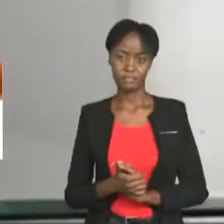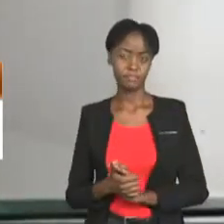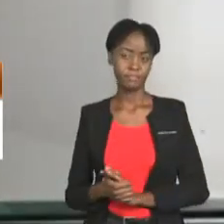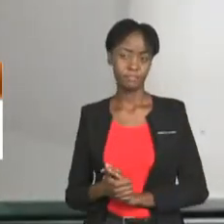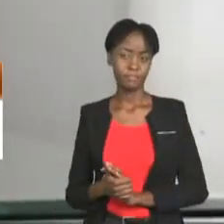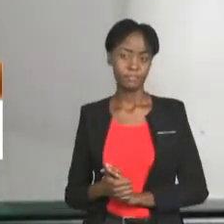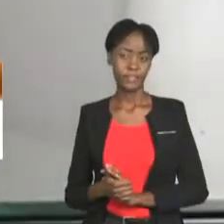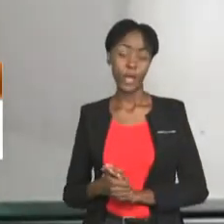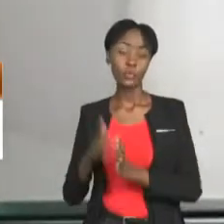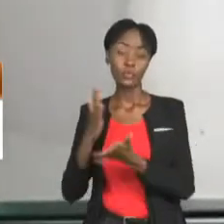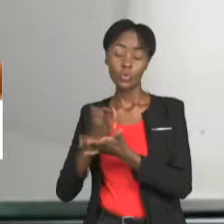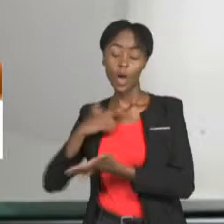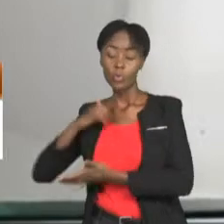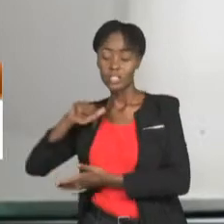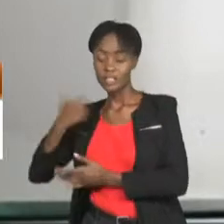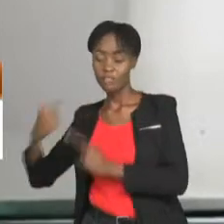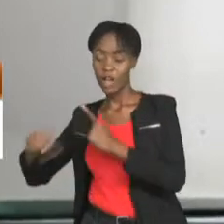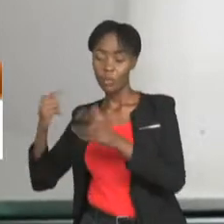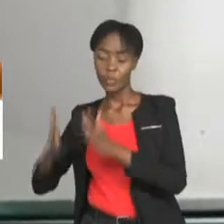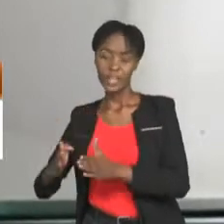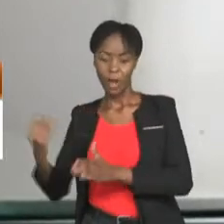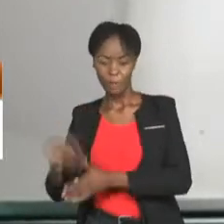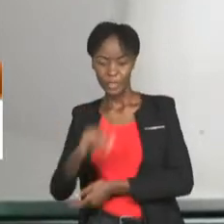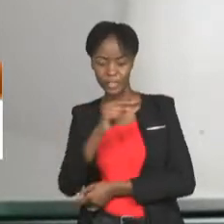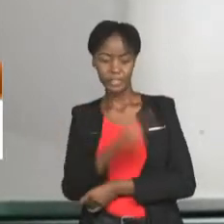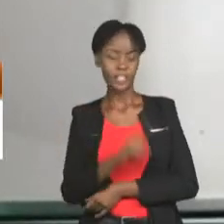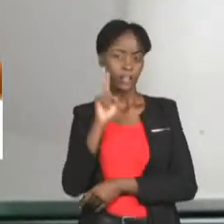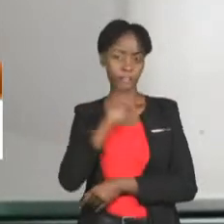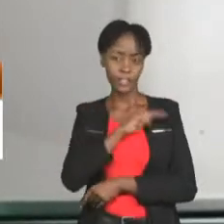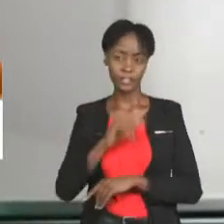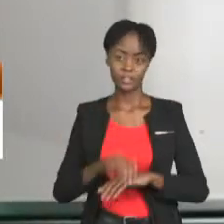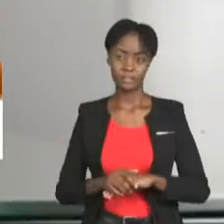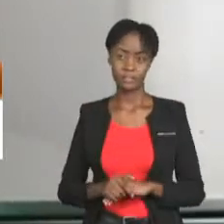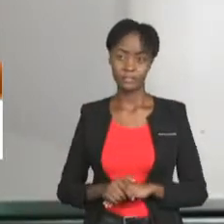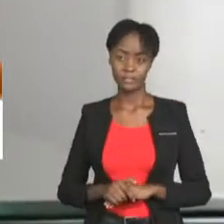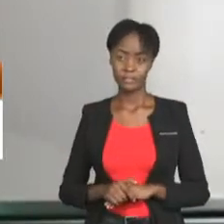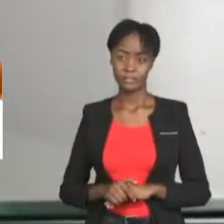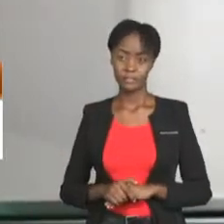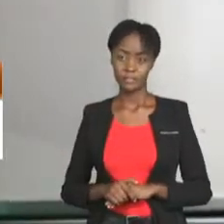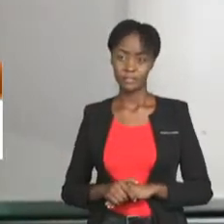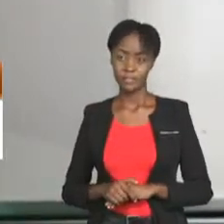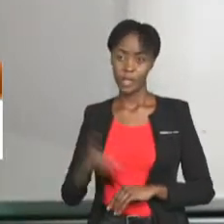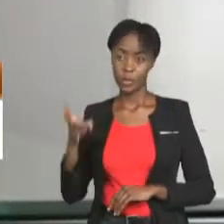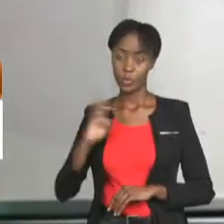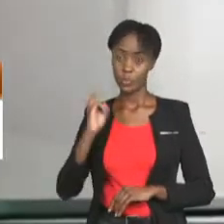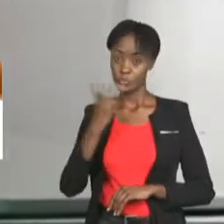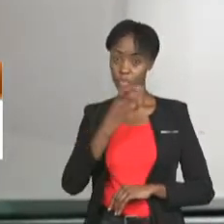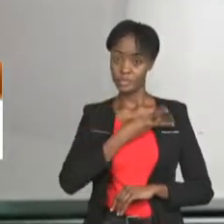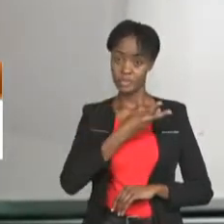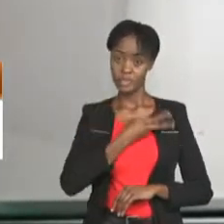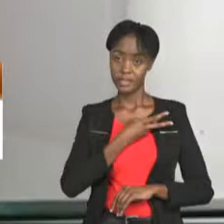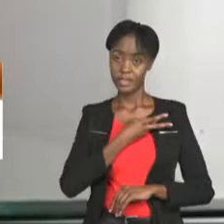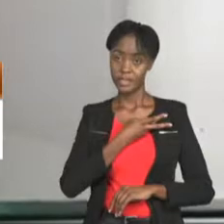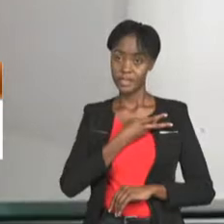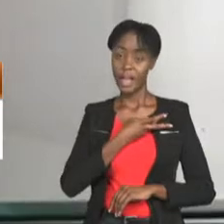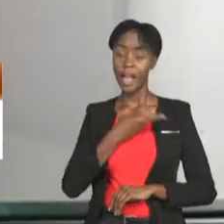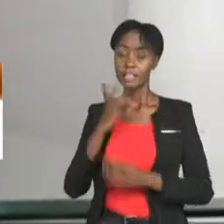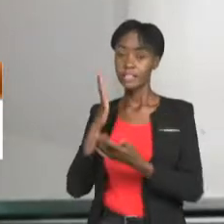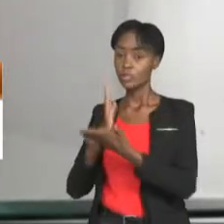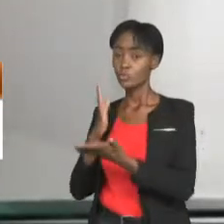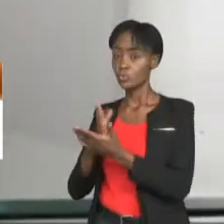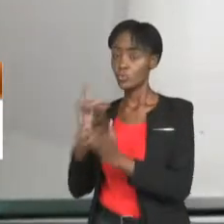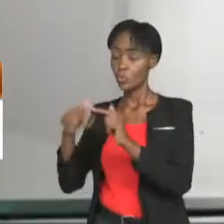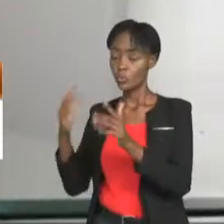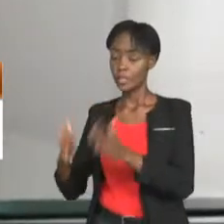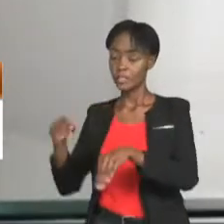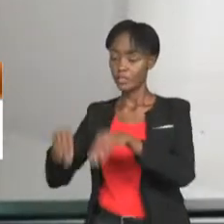We defeated Museveni. We defeated them. And we were supposed to be announced as winners.